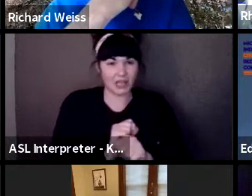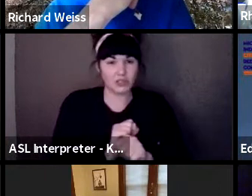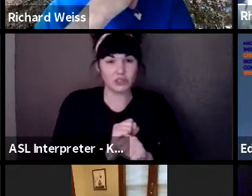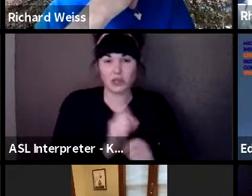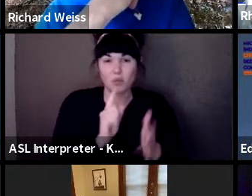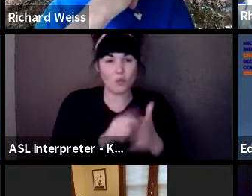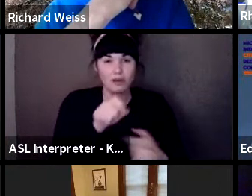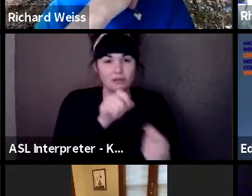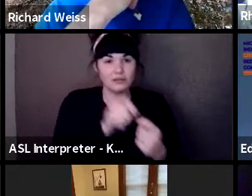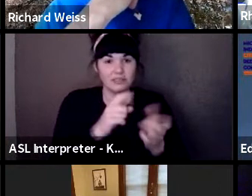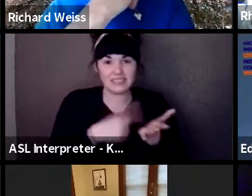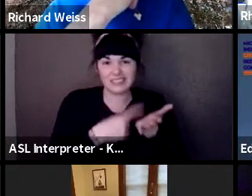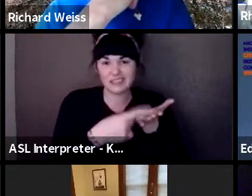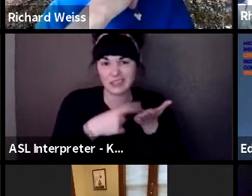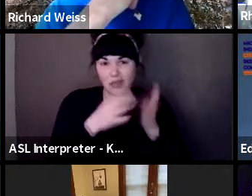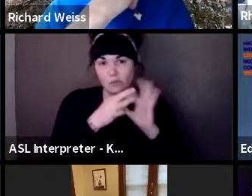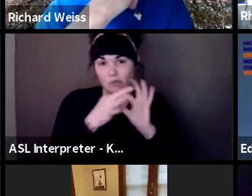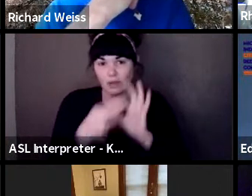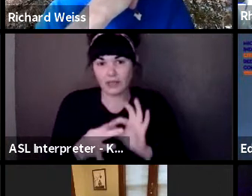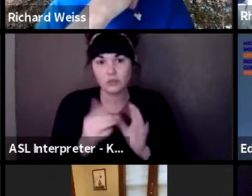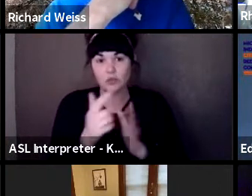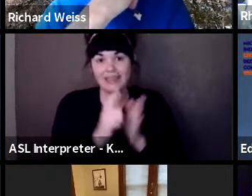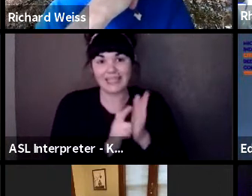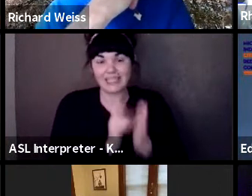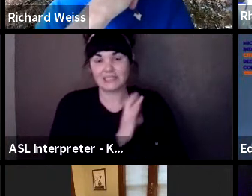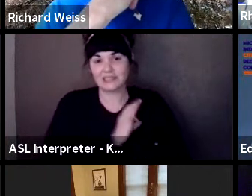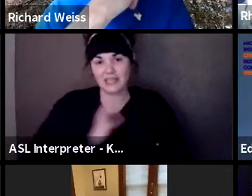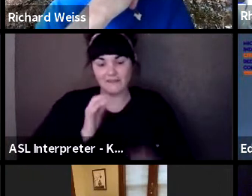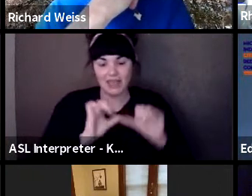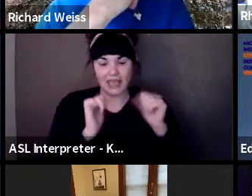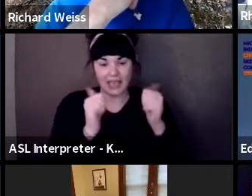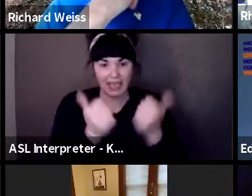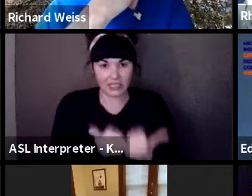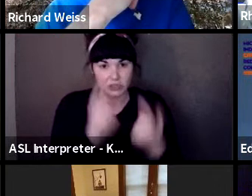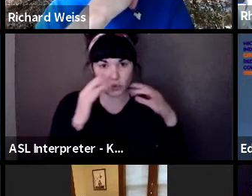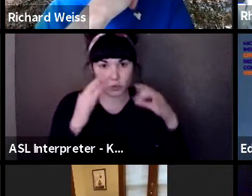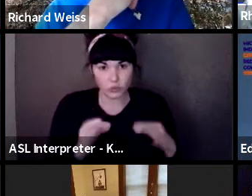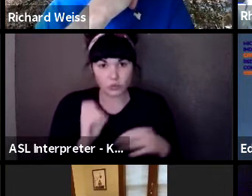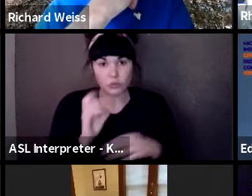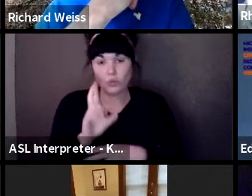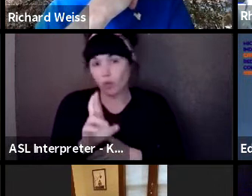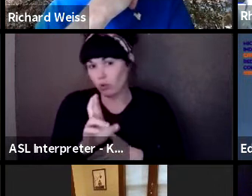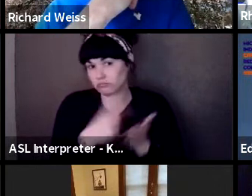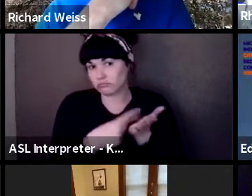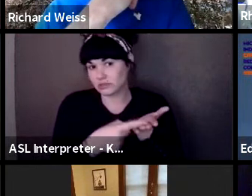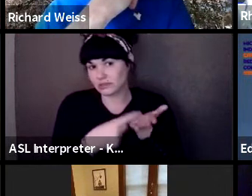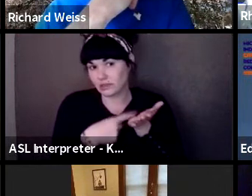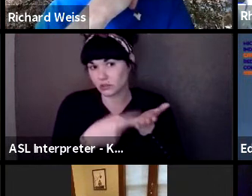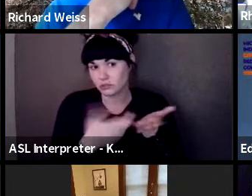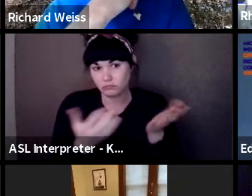regarding the legal staffing agency resolution or discussion?